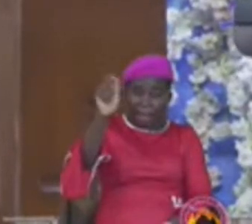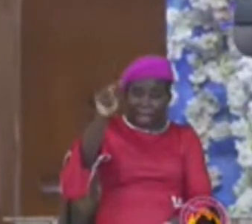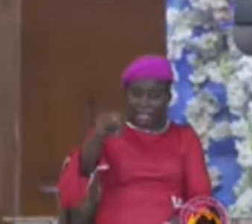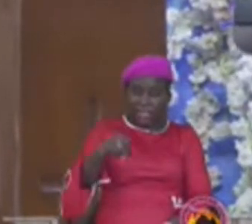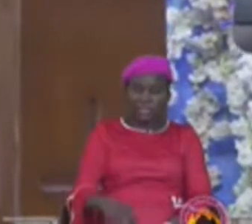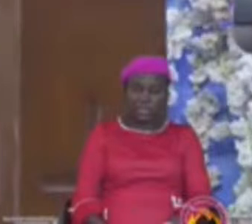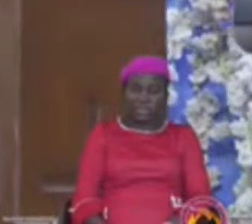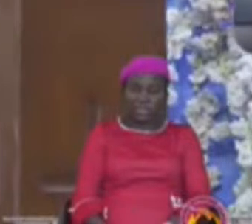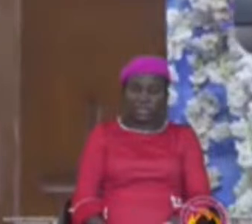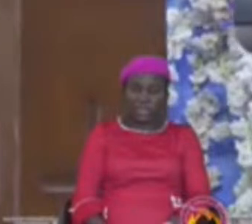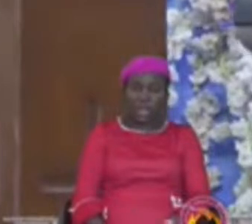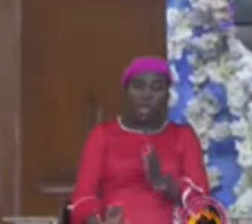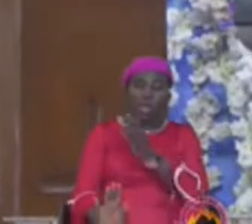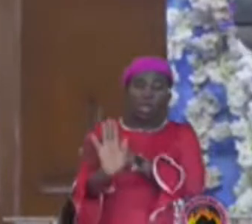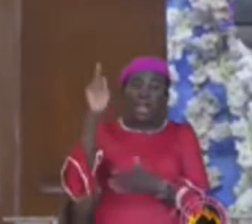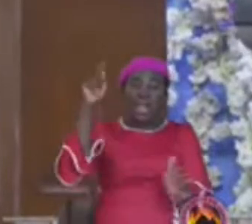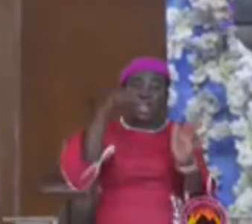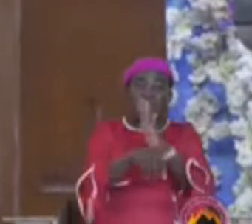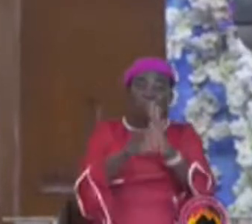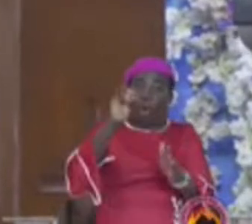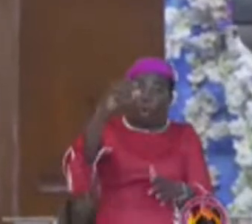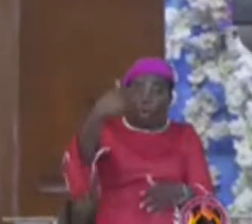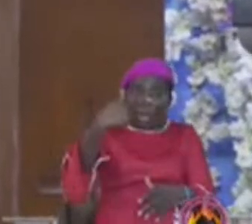God killed Og, the king of Bashan.